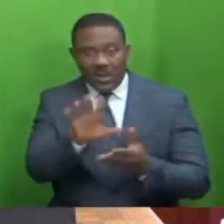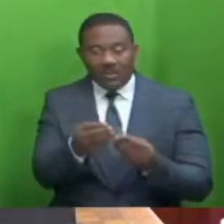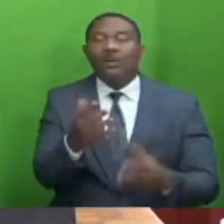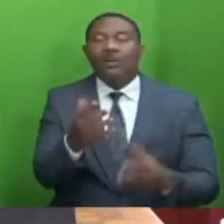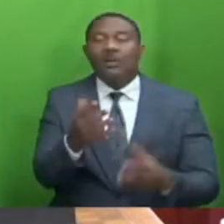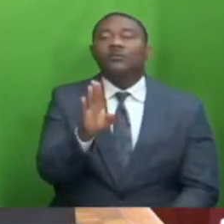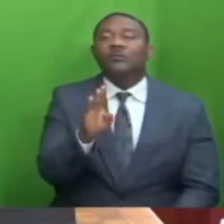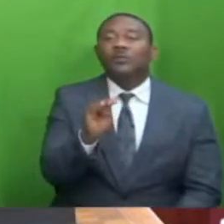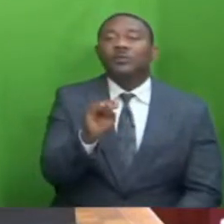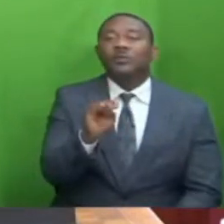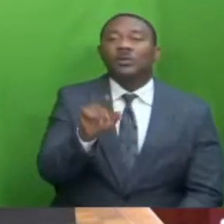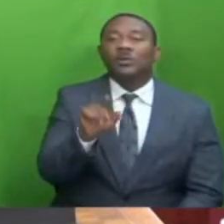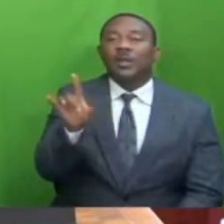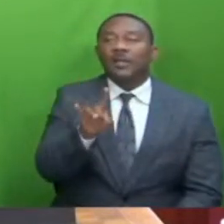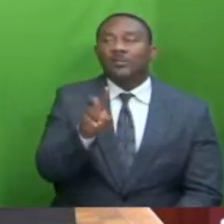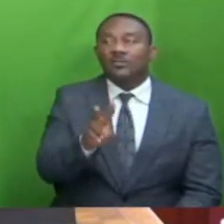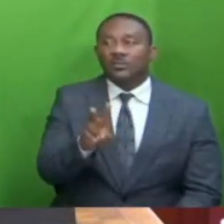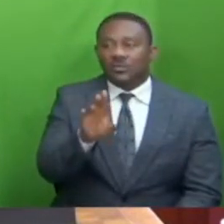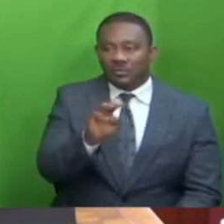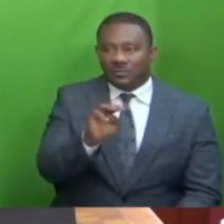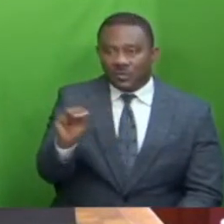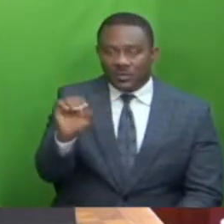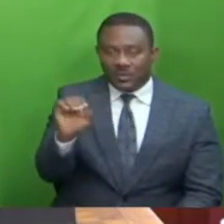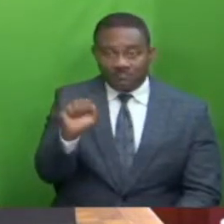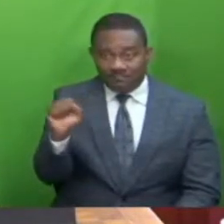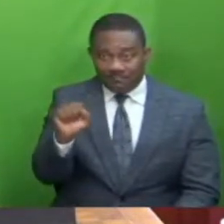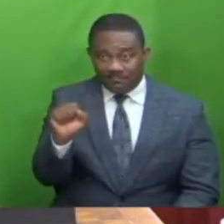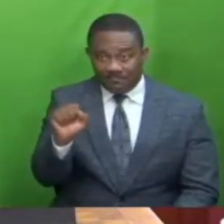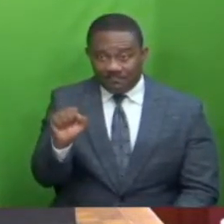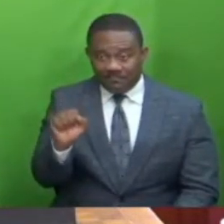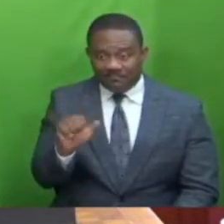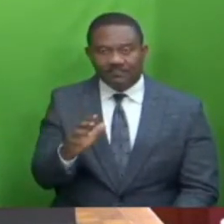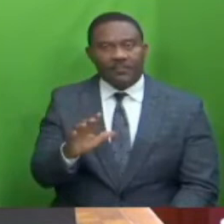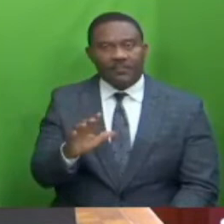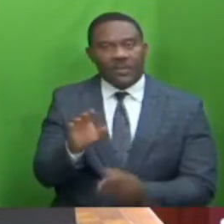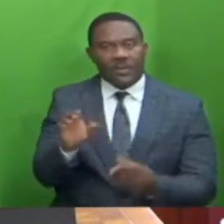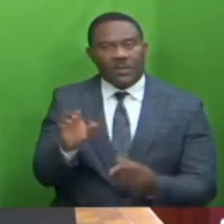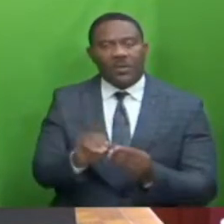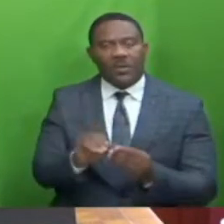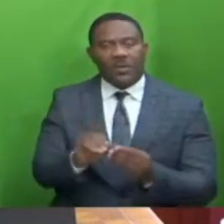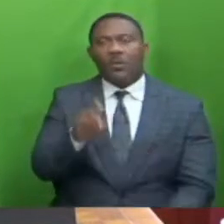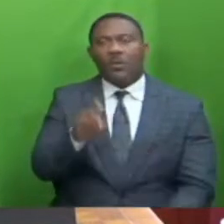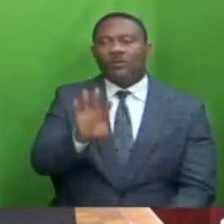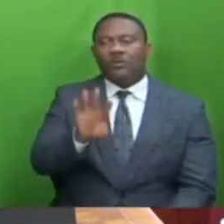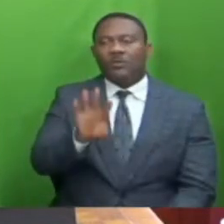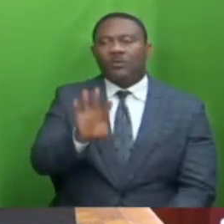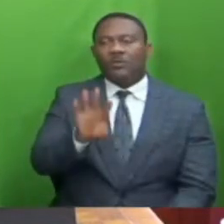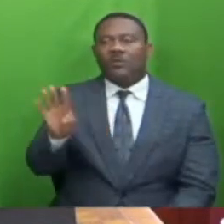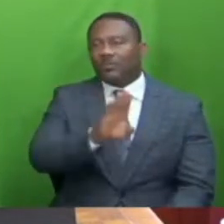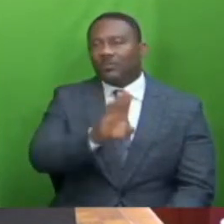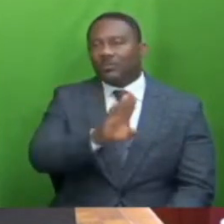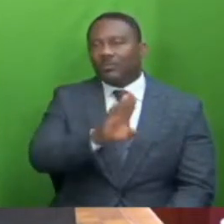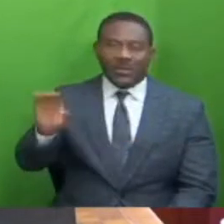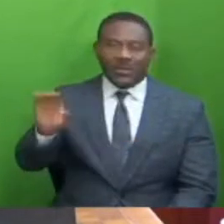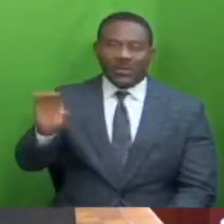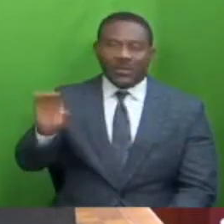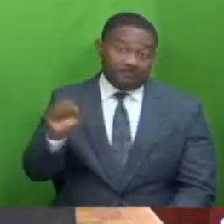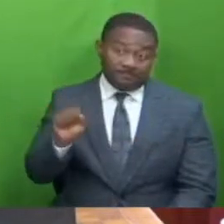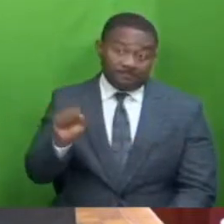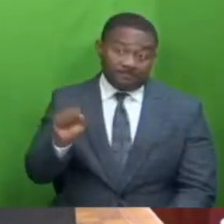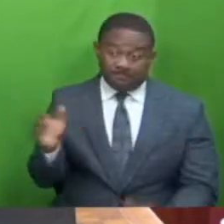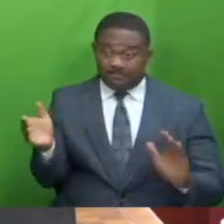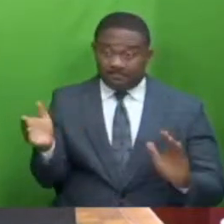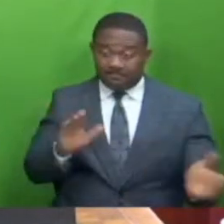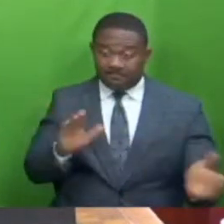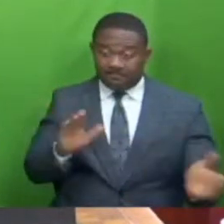$14.82 million, bringing the total amount distributed to $1.44 billion. This compares with the amount